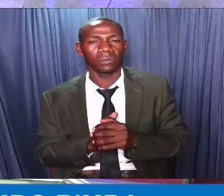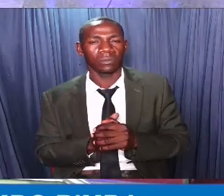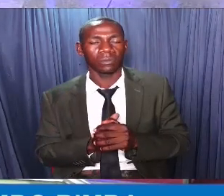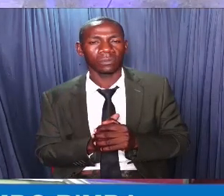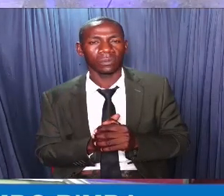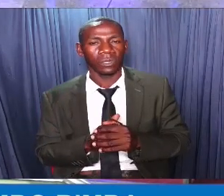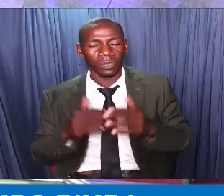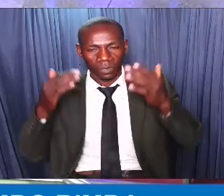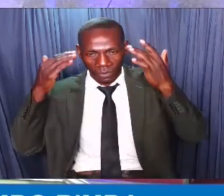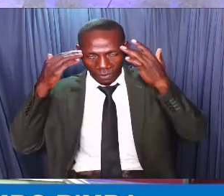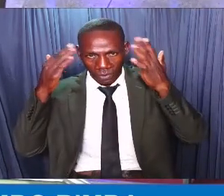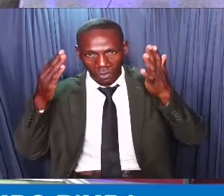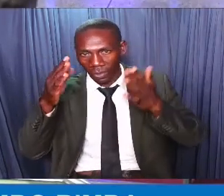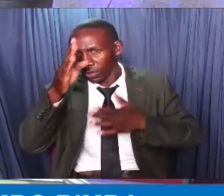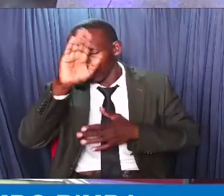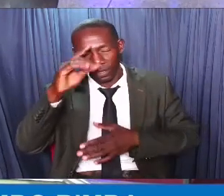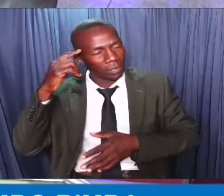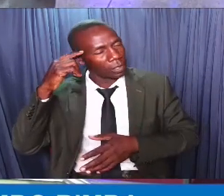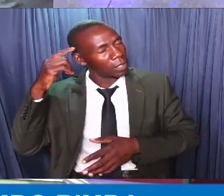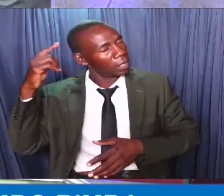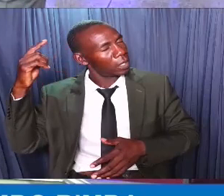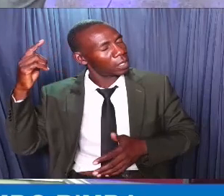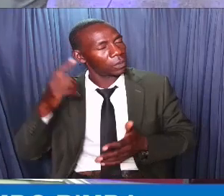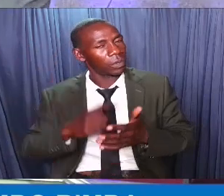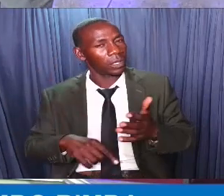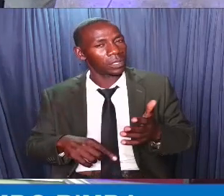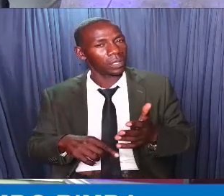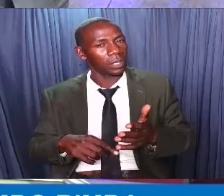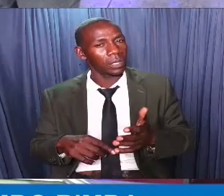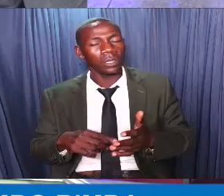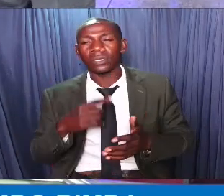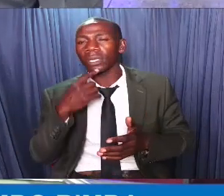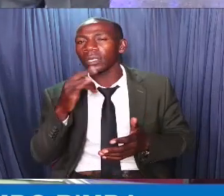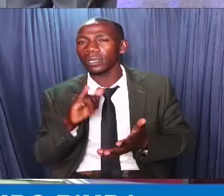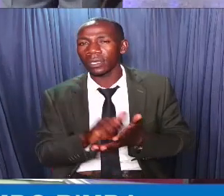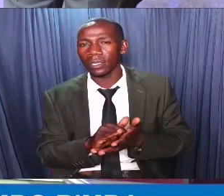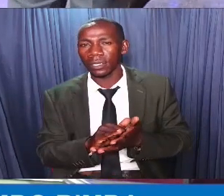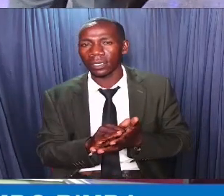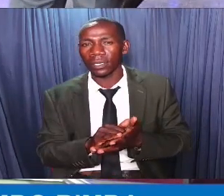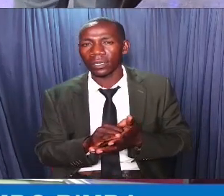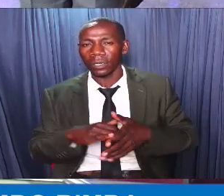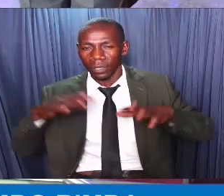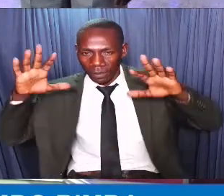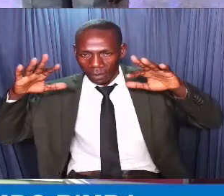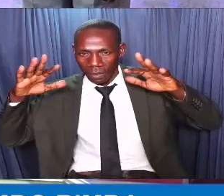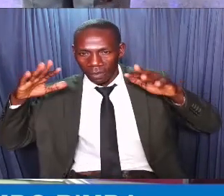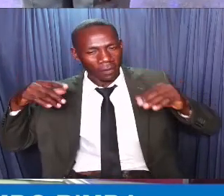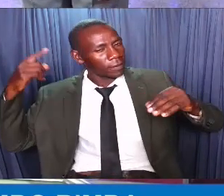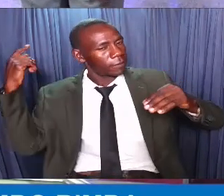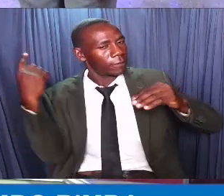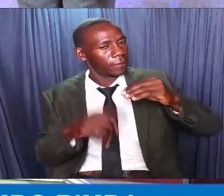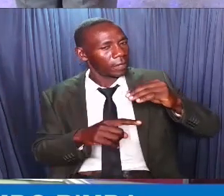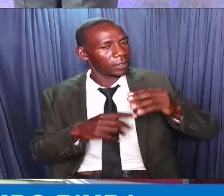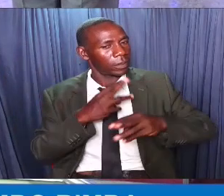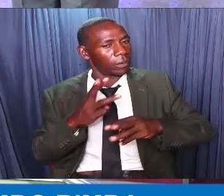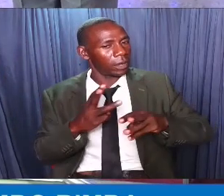Na hamujui saa hii Mungu anawaza nini? And you don't know what God is thinking about. Aliapa kweli. He swore truly. Garika sitapiga tena dunia na garika.